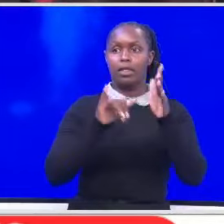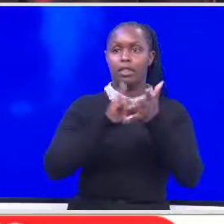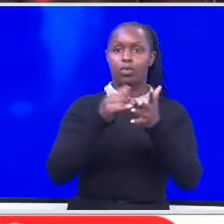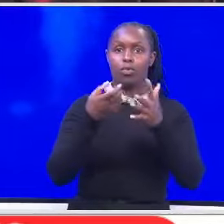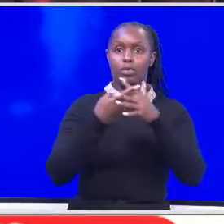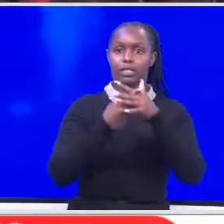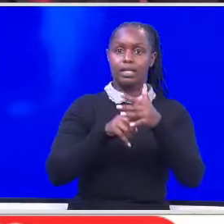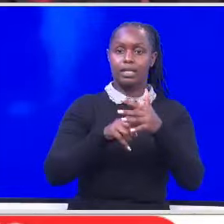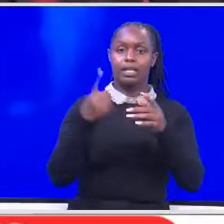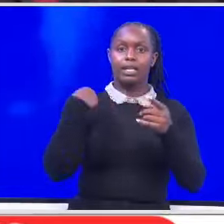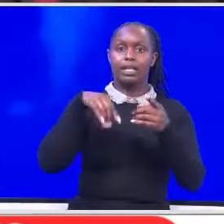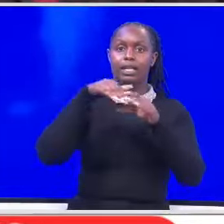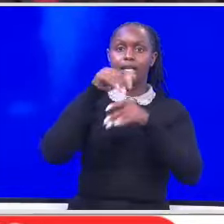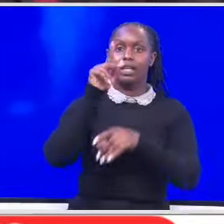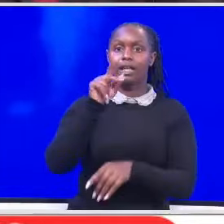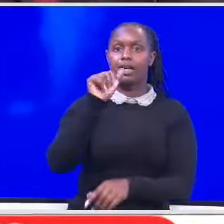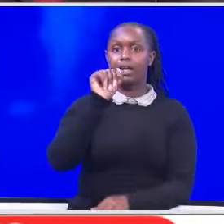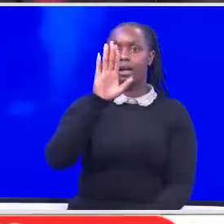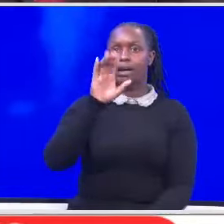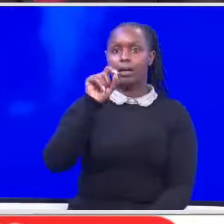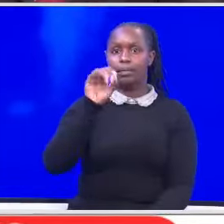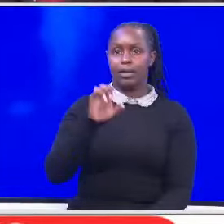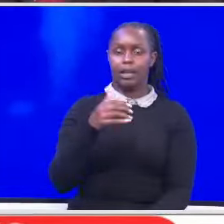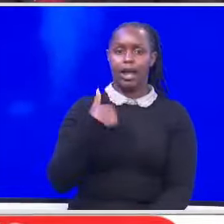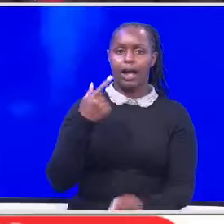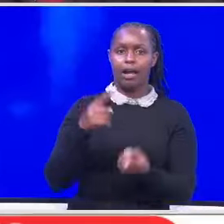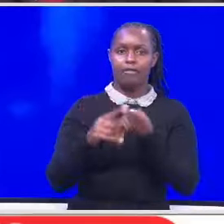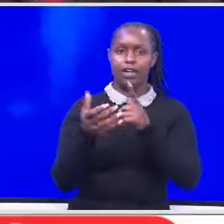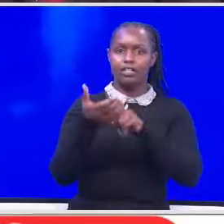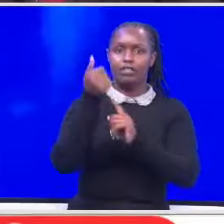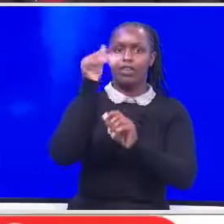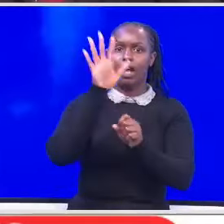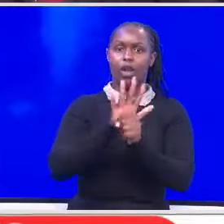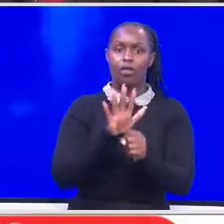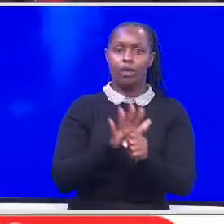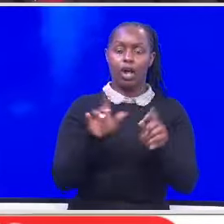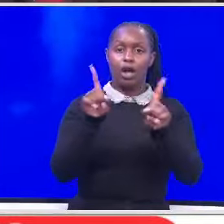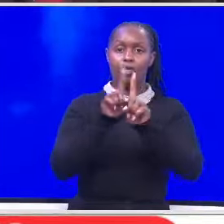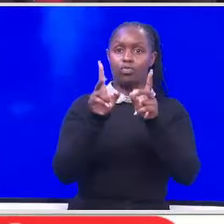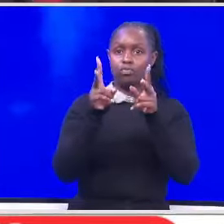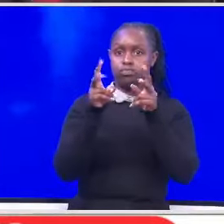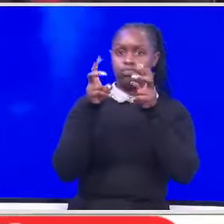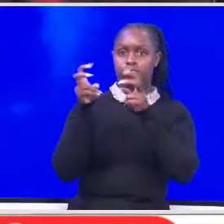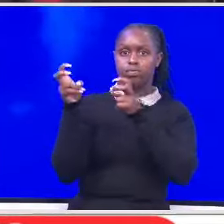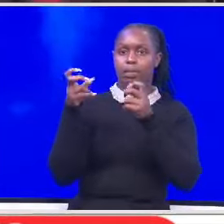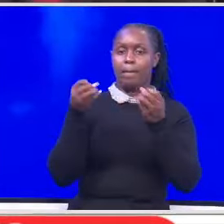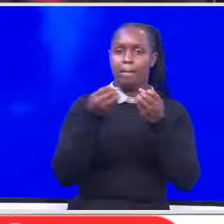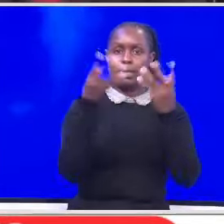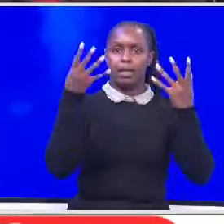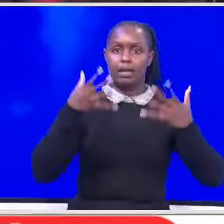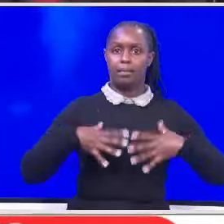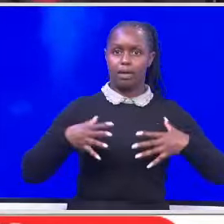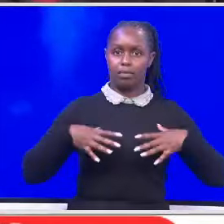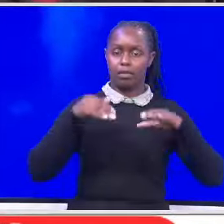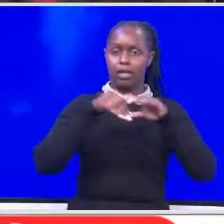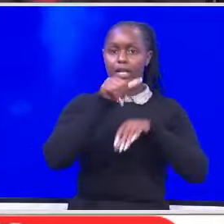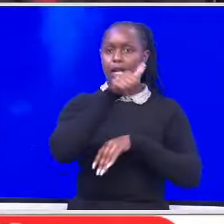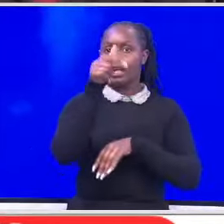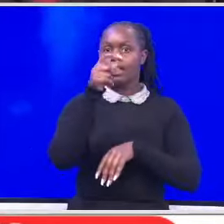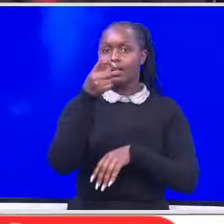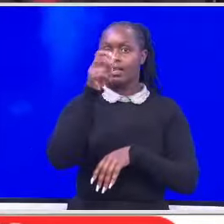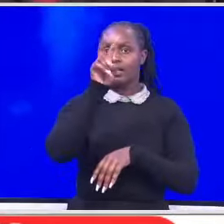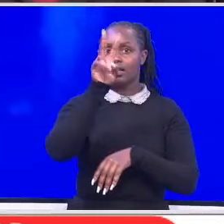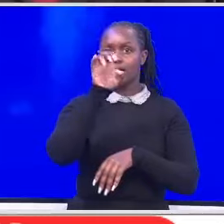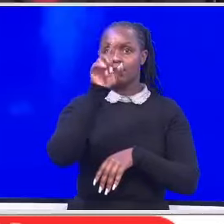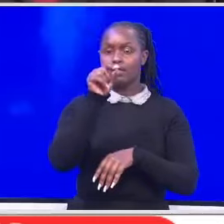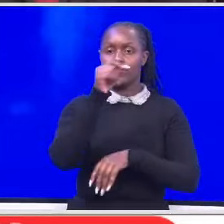National Polytechnic, has made significant strides and is attracting attention from applicants in a number of other TVET institutions who